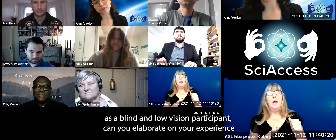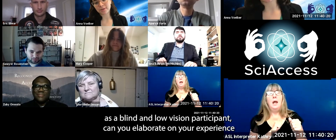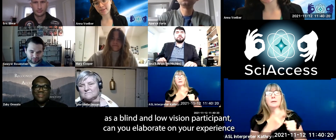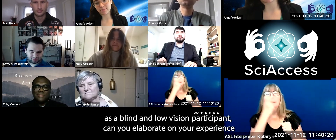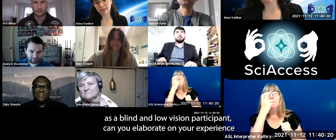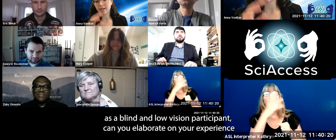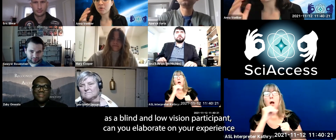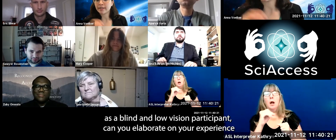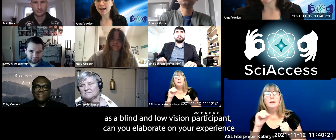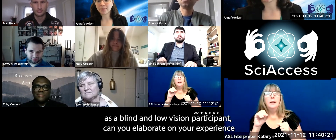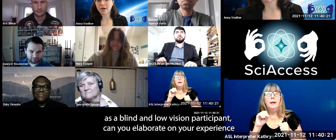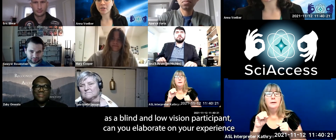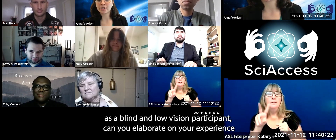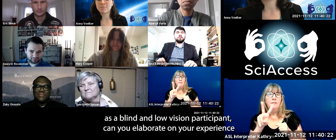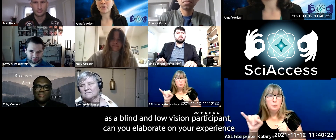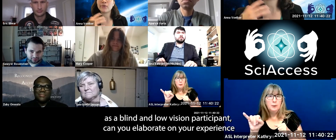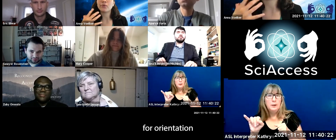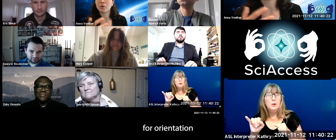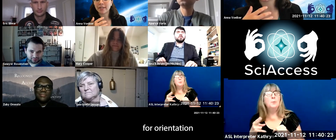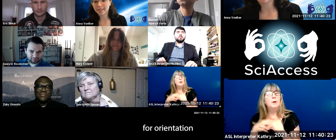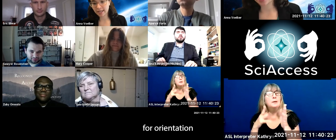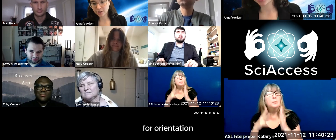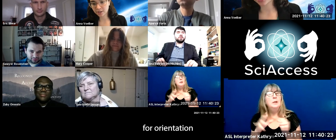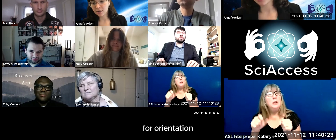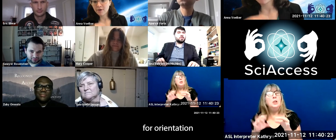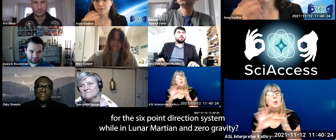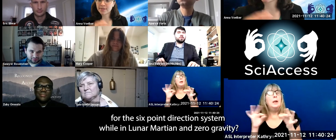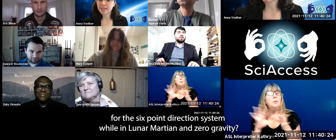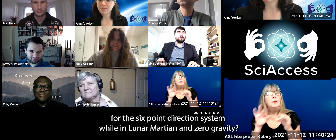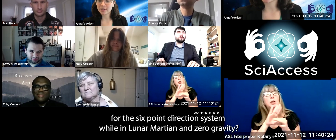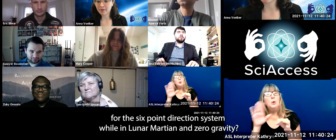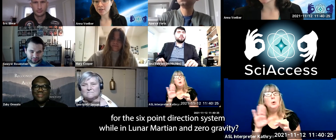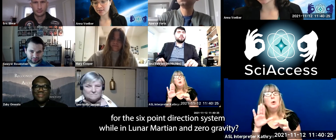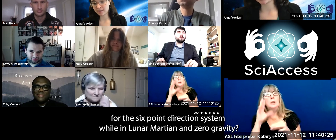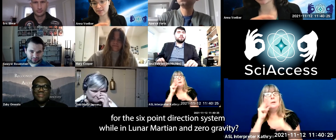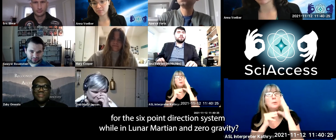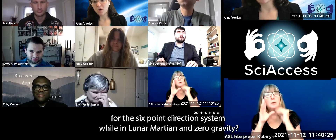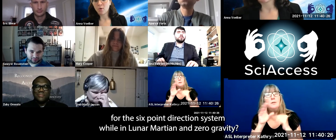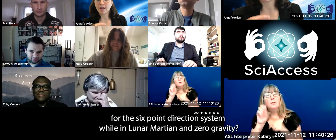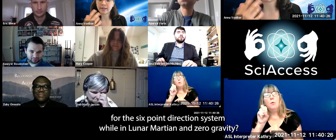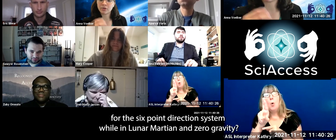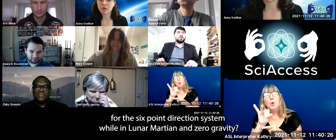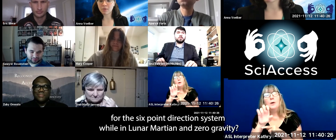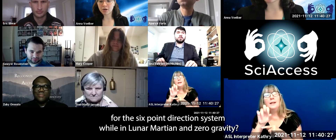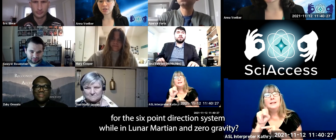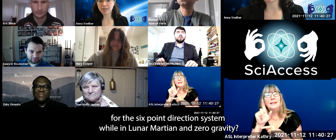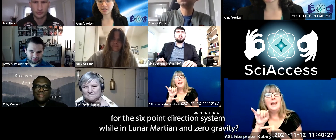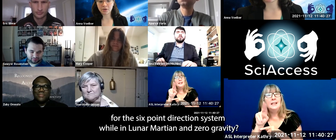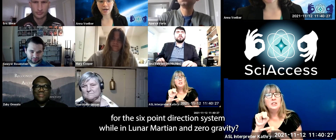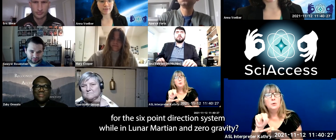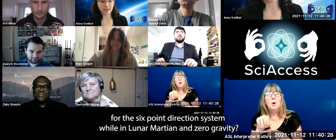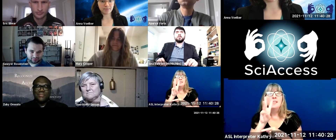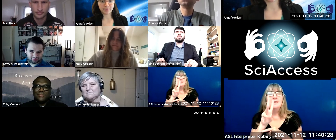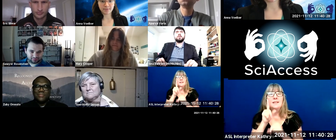low vision participant, can you elaborate on your experience for orientation for the 6-point direction system while in lunar, Martian, and